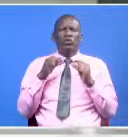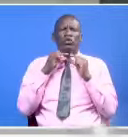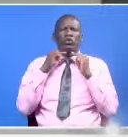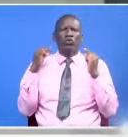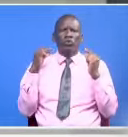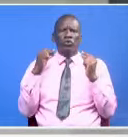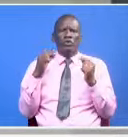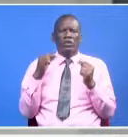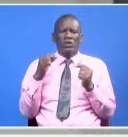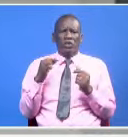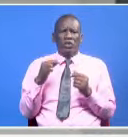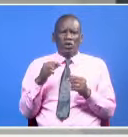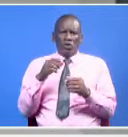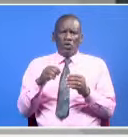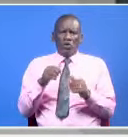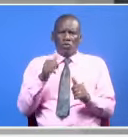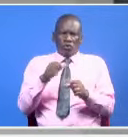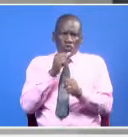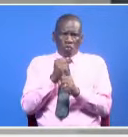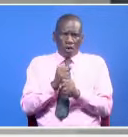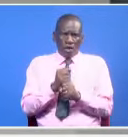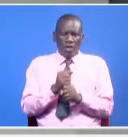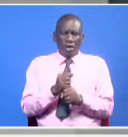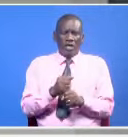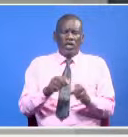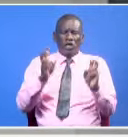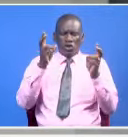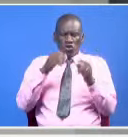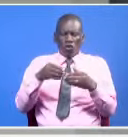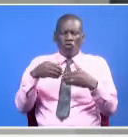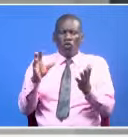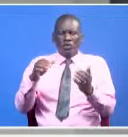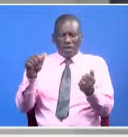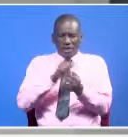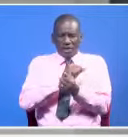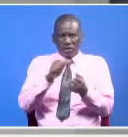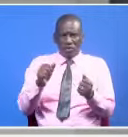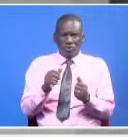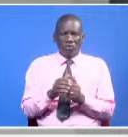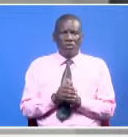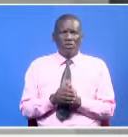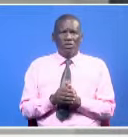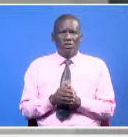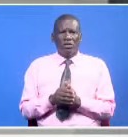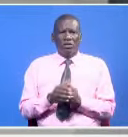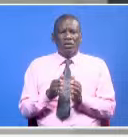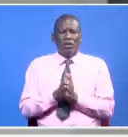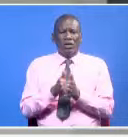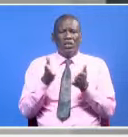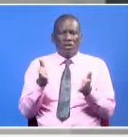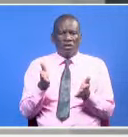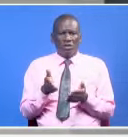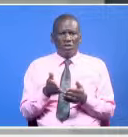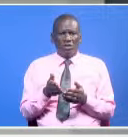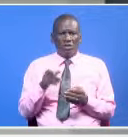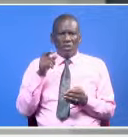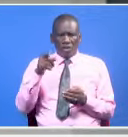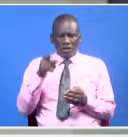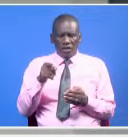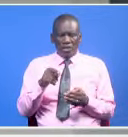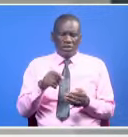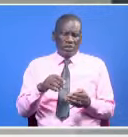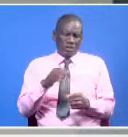body that is going to work on matters of loss and damage called Santiago Network in UNFCCC was